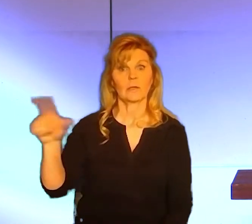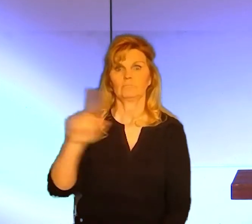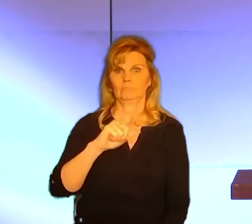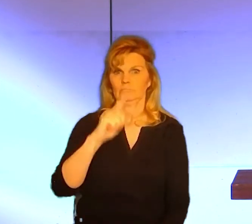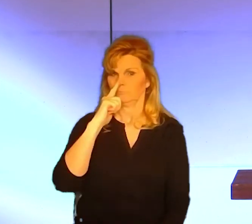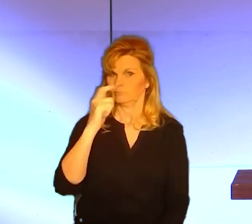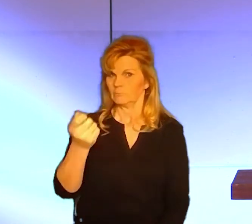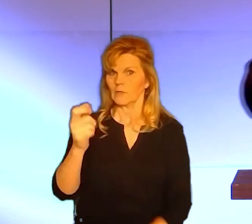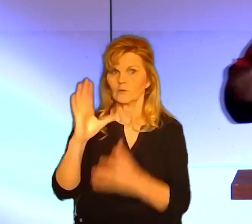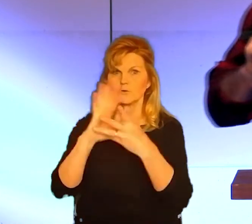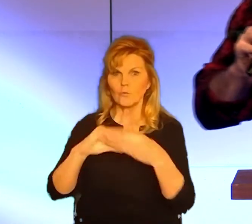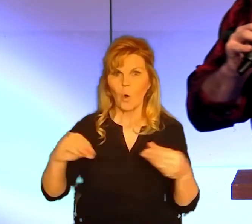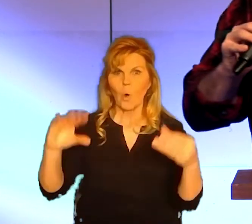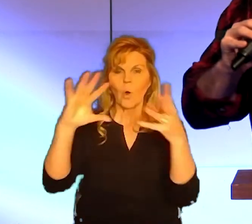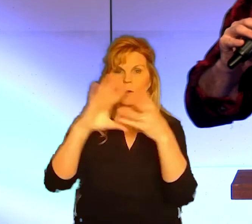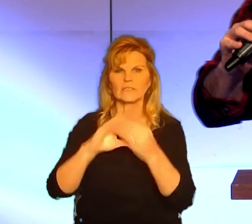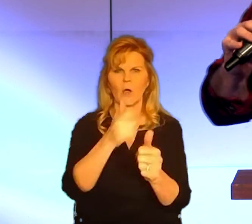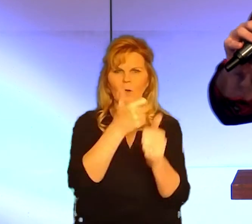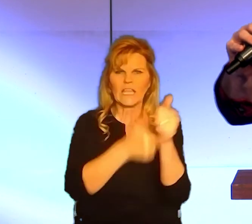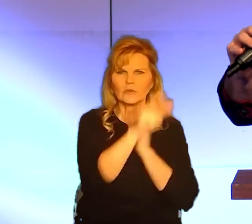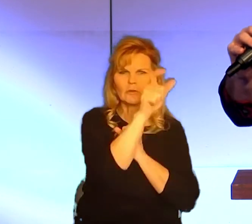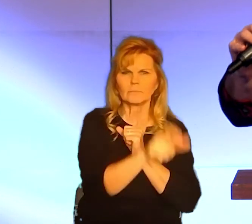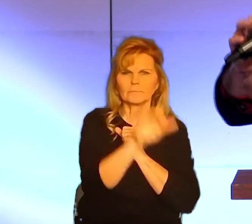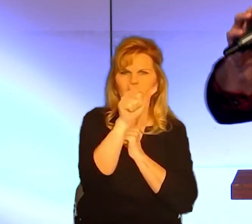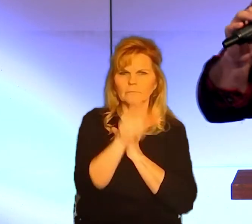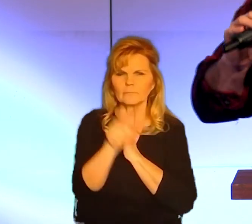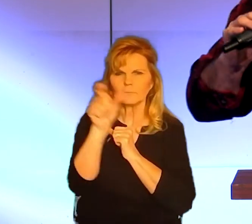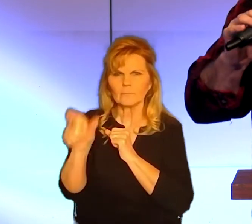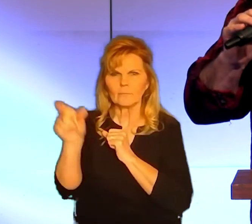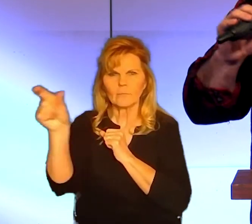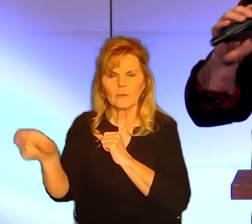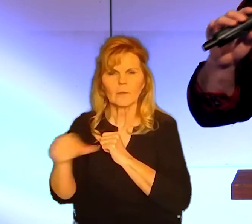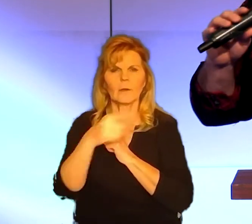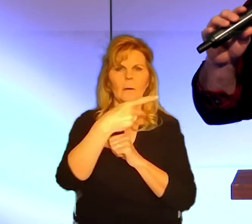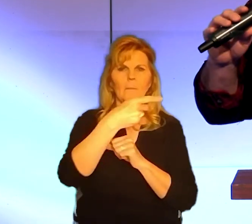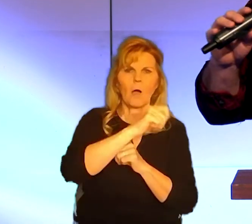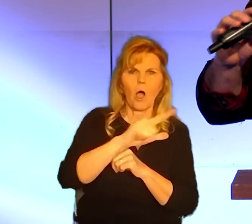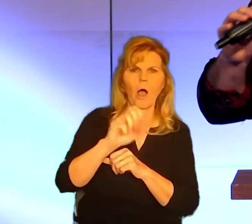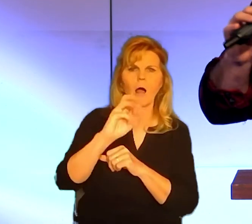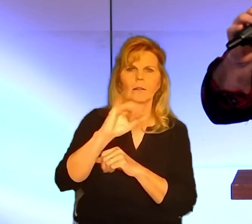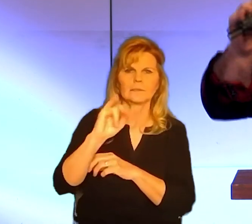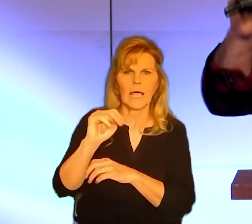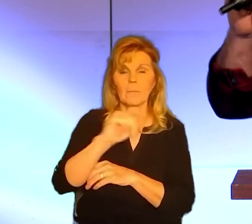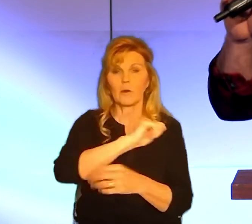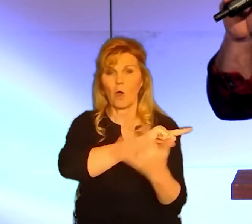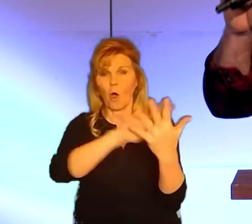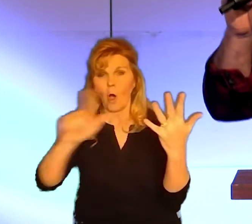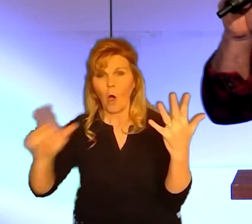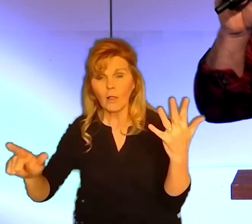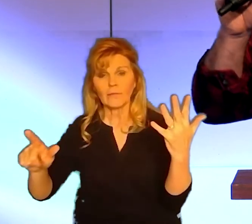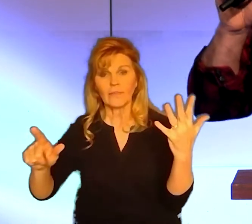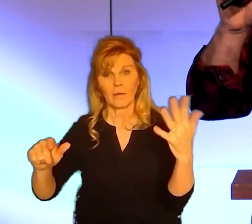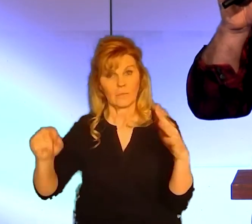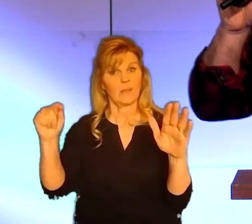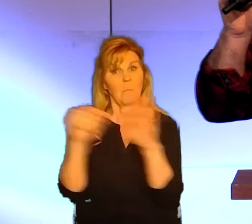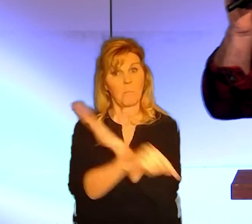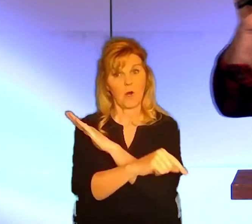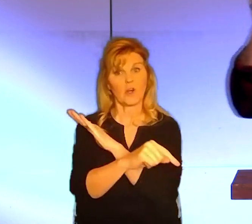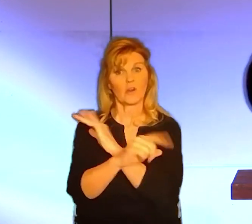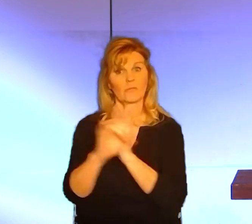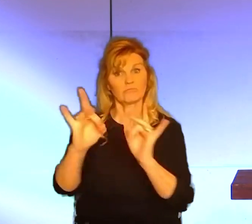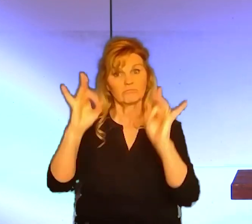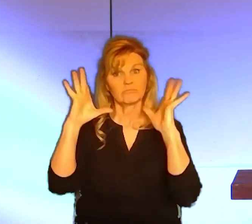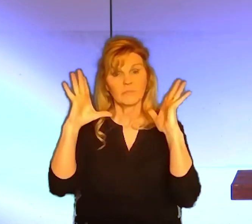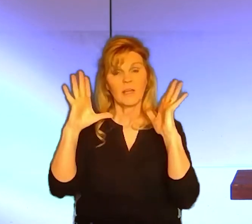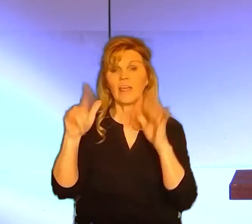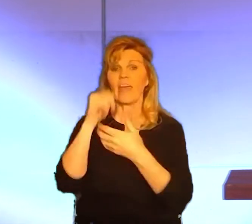how these apostles died and they shrank back. Or they didn't shrink back. They lived by faith.